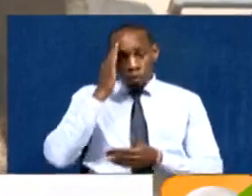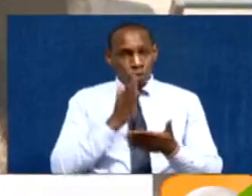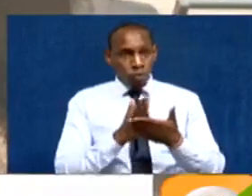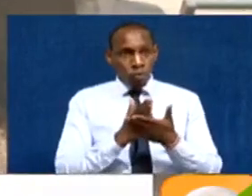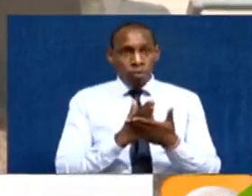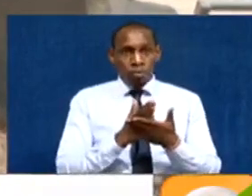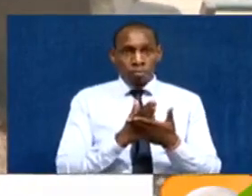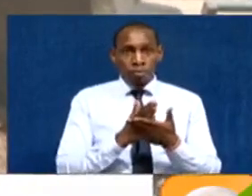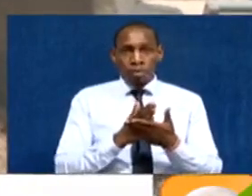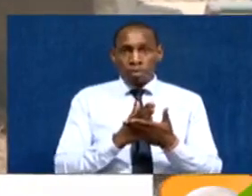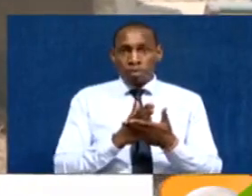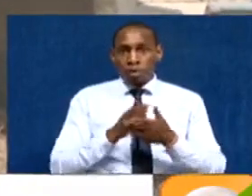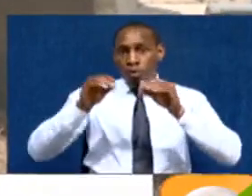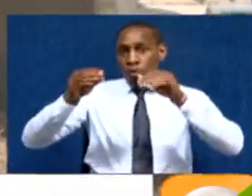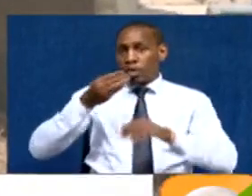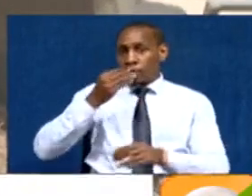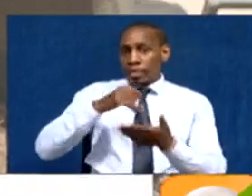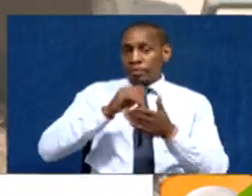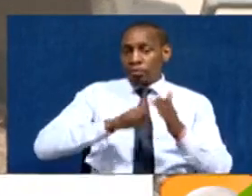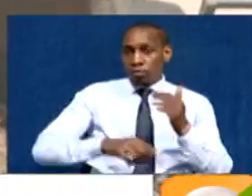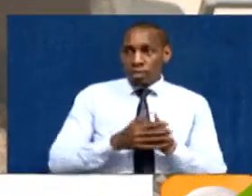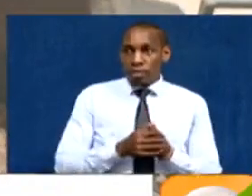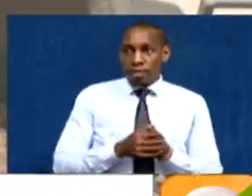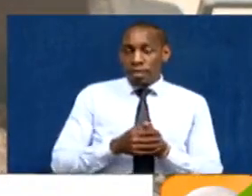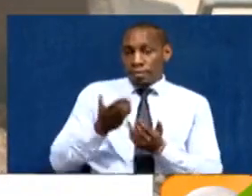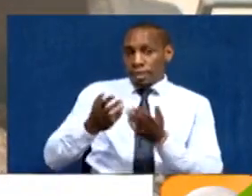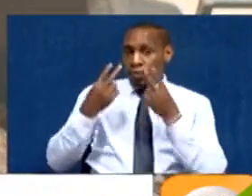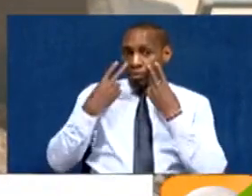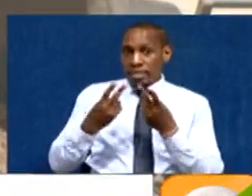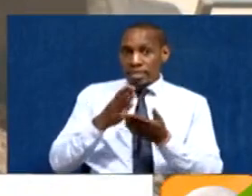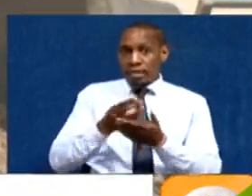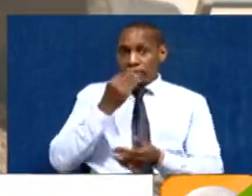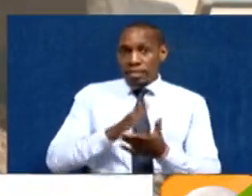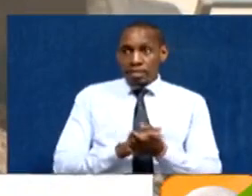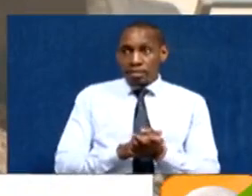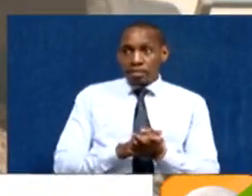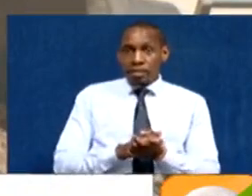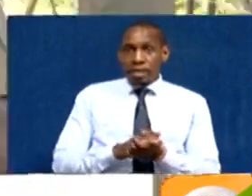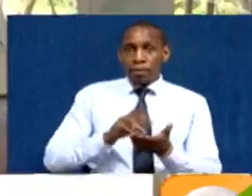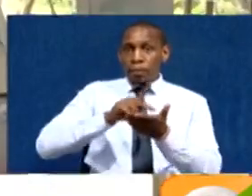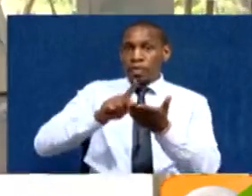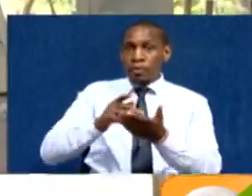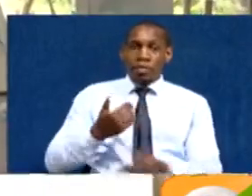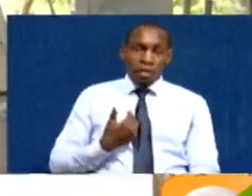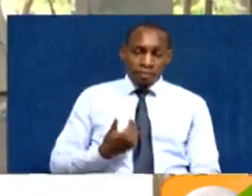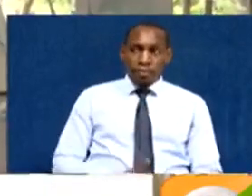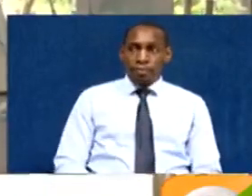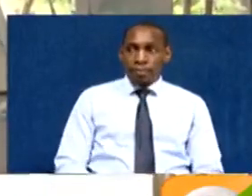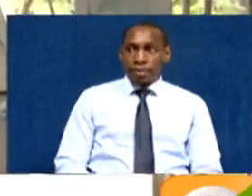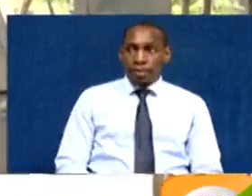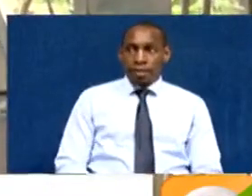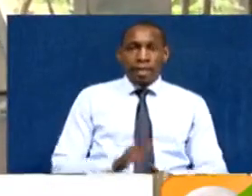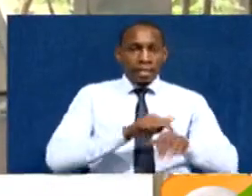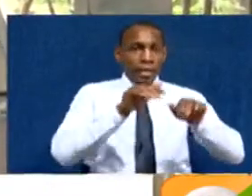exactly what the feeds contain. You may find some feeds has a lot of aflatoxin. When you are in farming